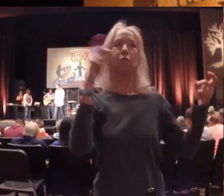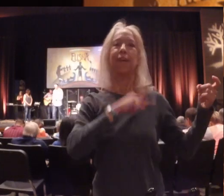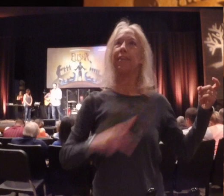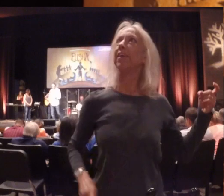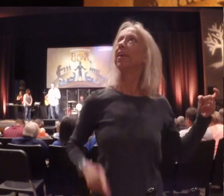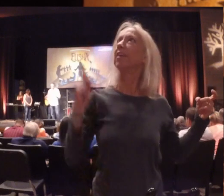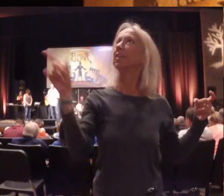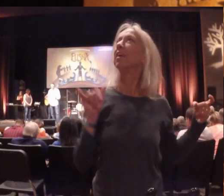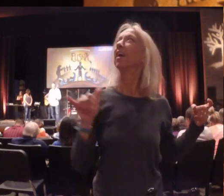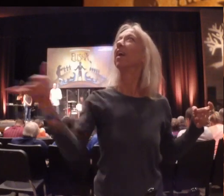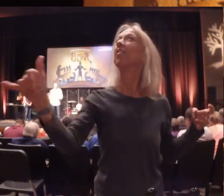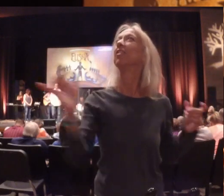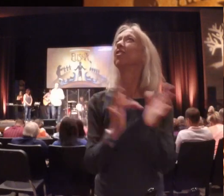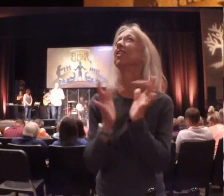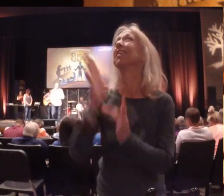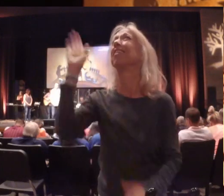reign in eternity as King.